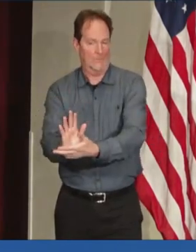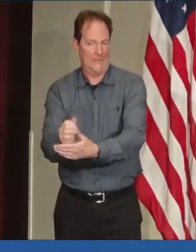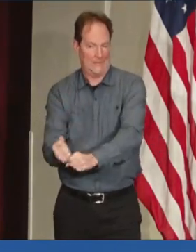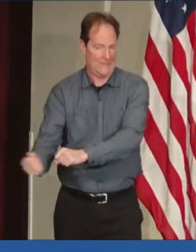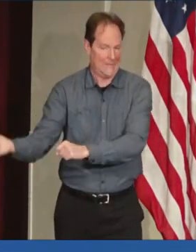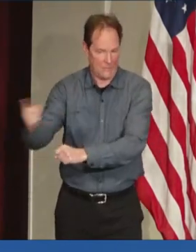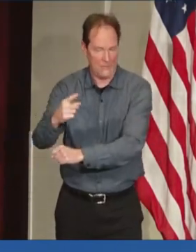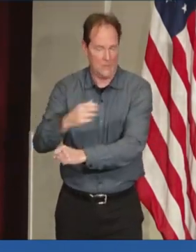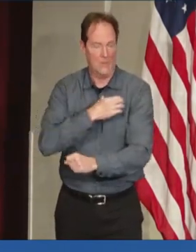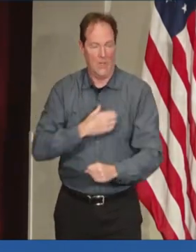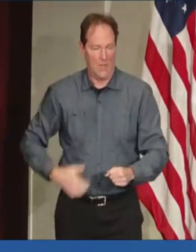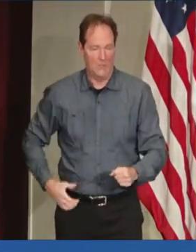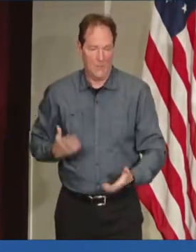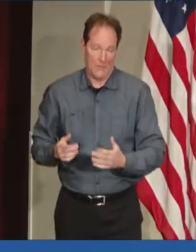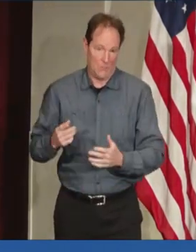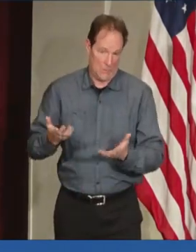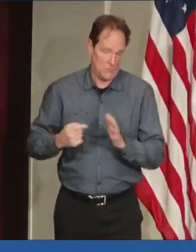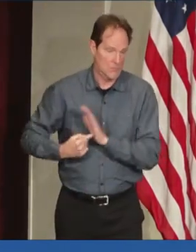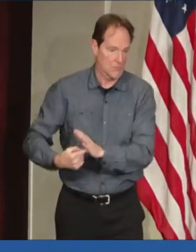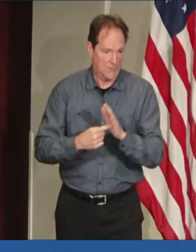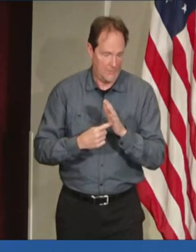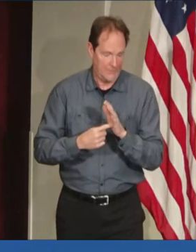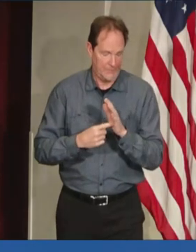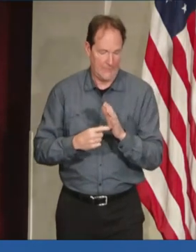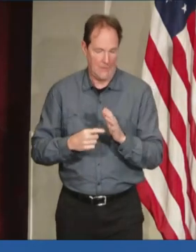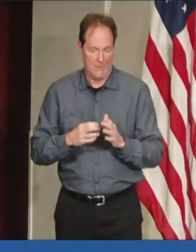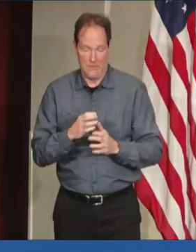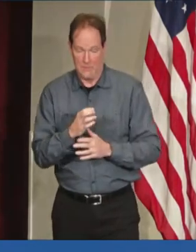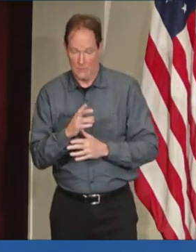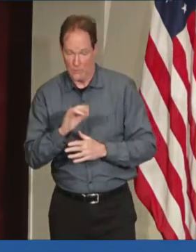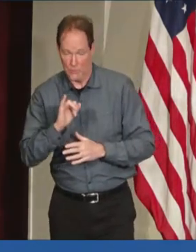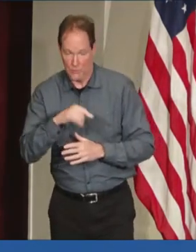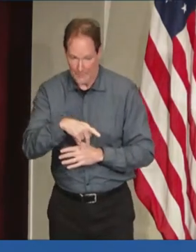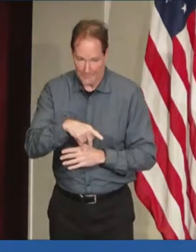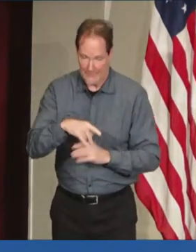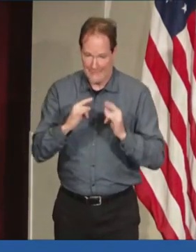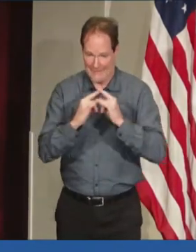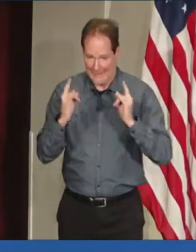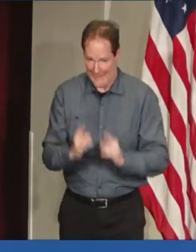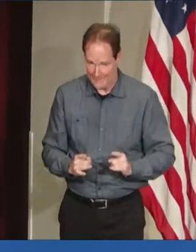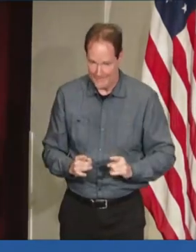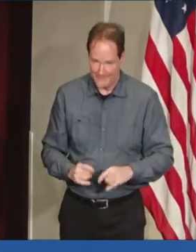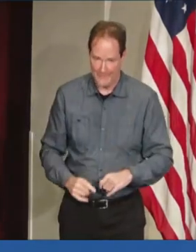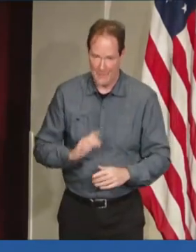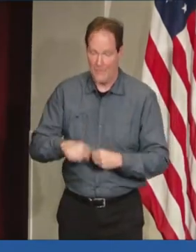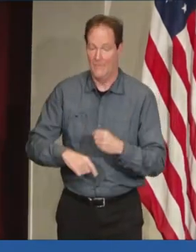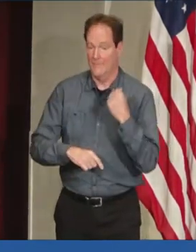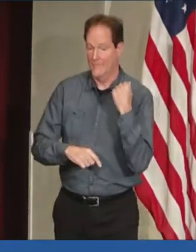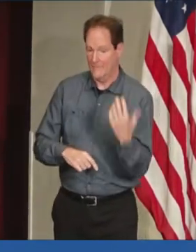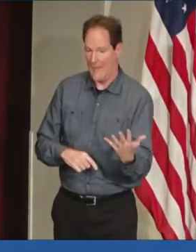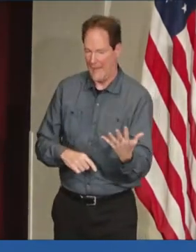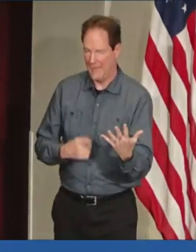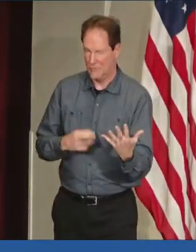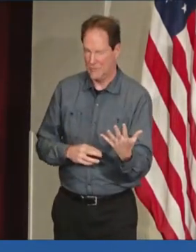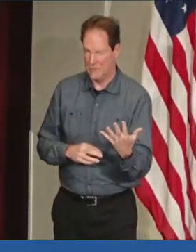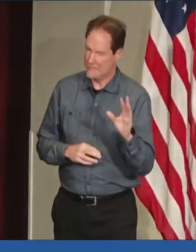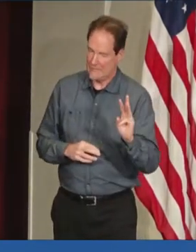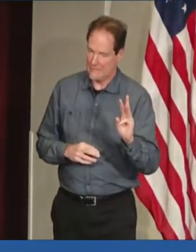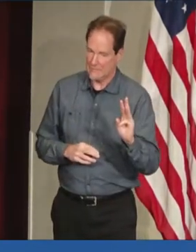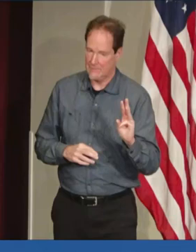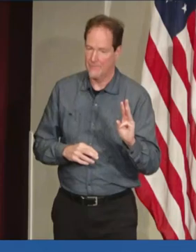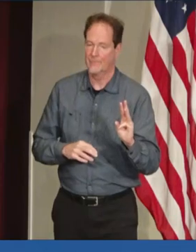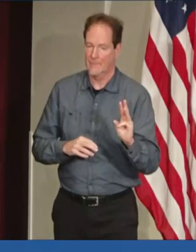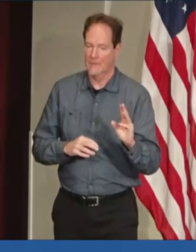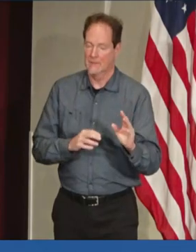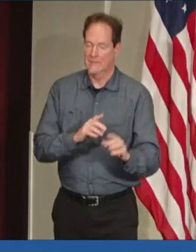year, and Harvard maybe will want to show it. It's called Crip Camp, and it's about five or six disabled